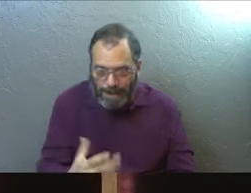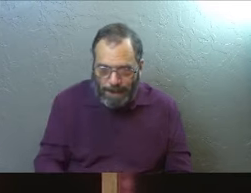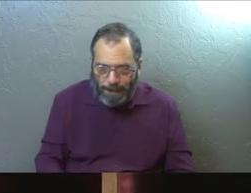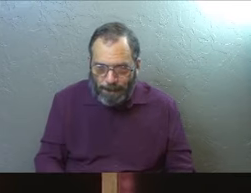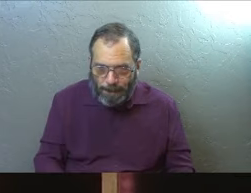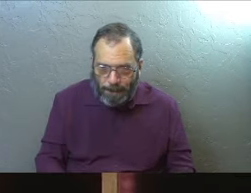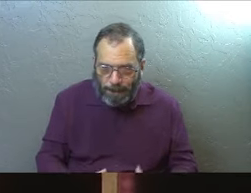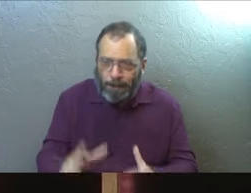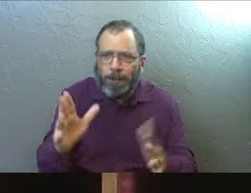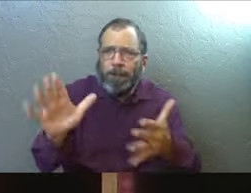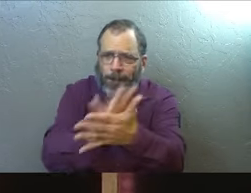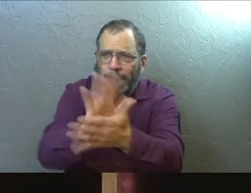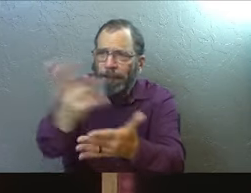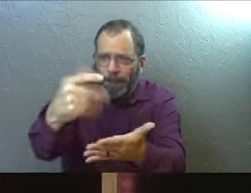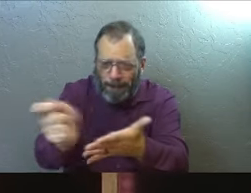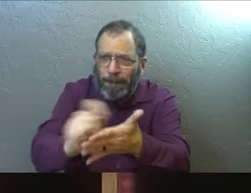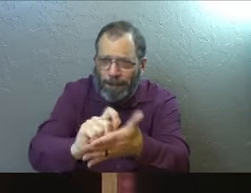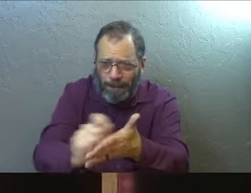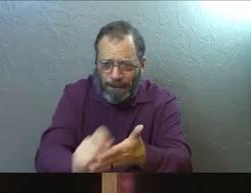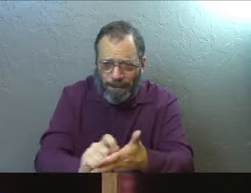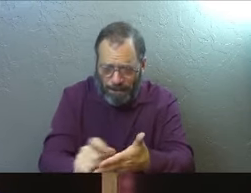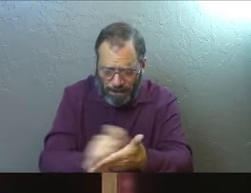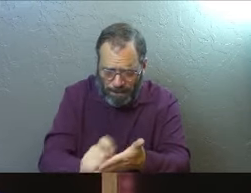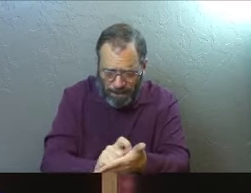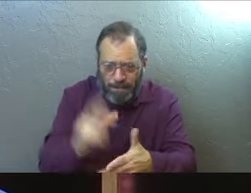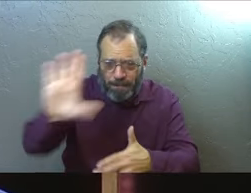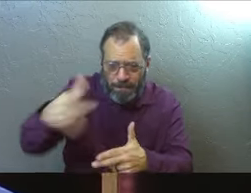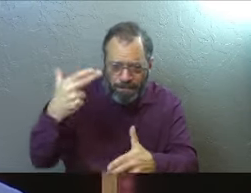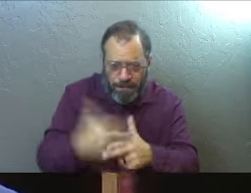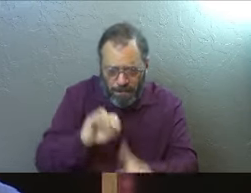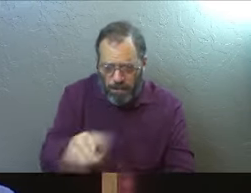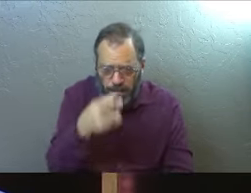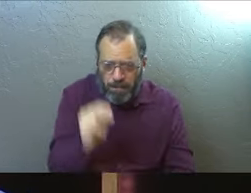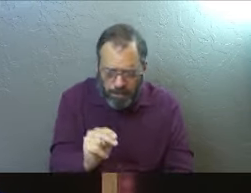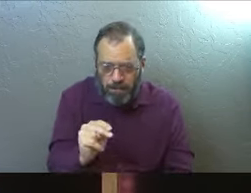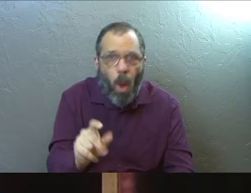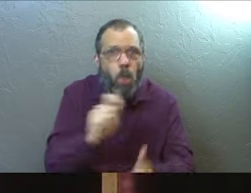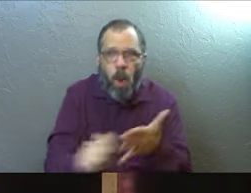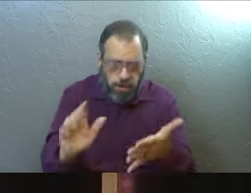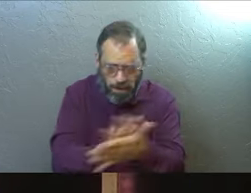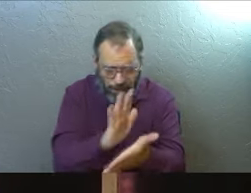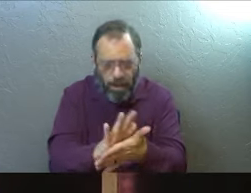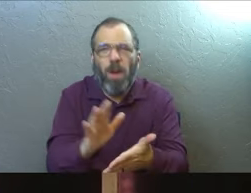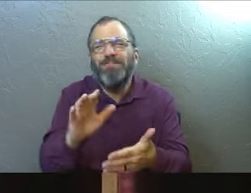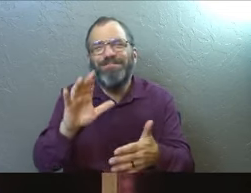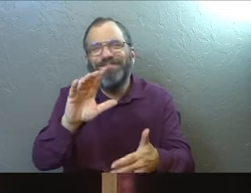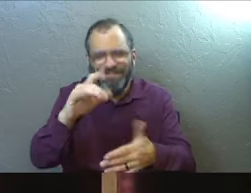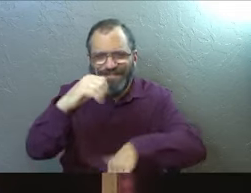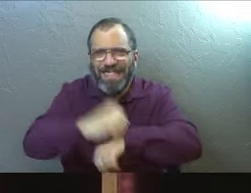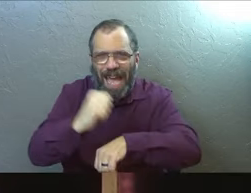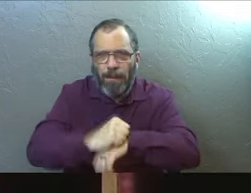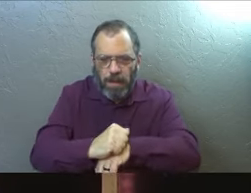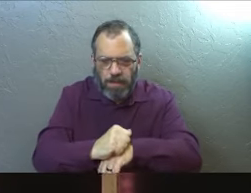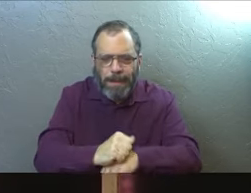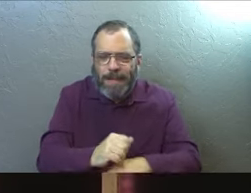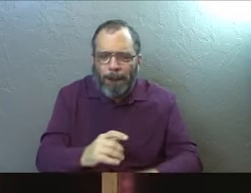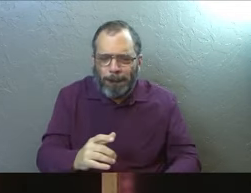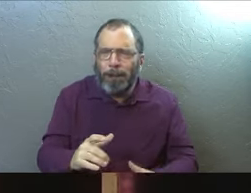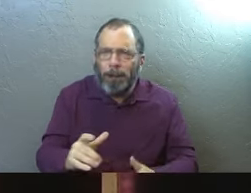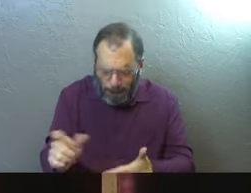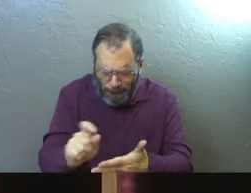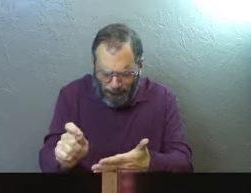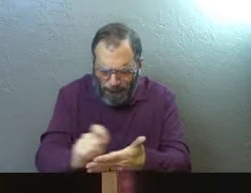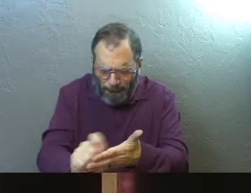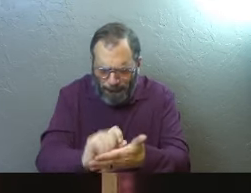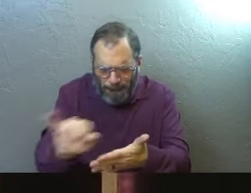motioned for a writing tablet, and to everyone's surprise, he wrote, his name is John, wrote it on the tablet. Verse 64, instantly Zechariah could